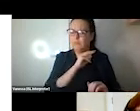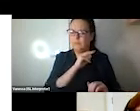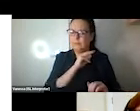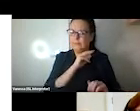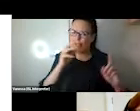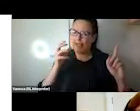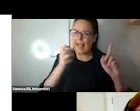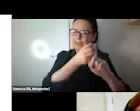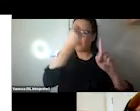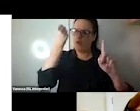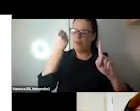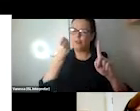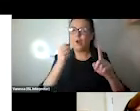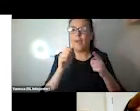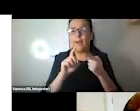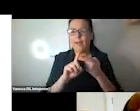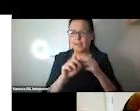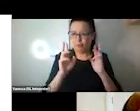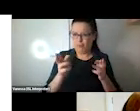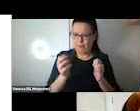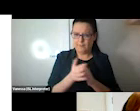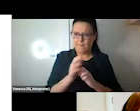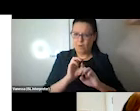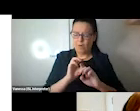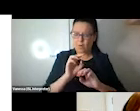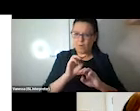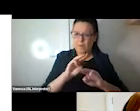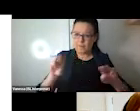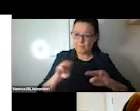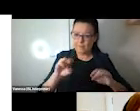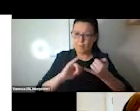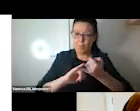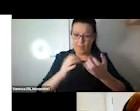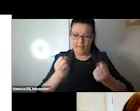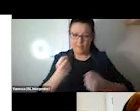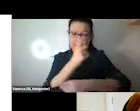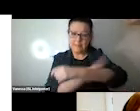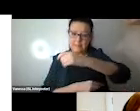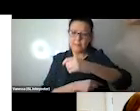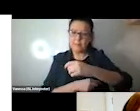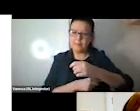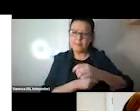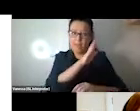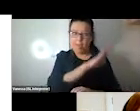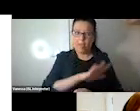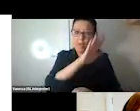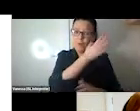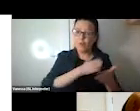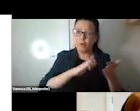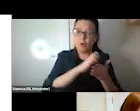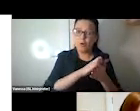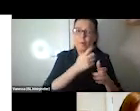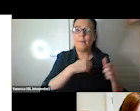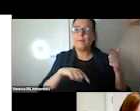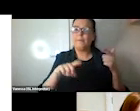aspiration and right for persons with disabilities right across Europe. They facilitate compliance with